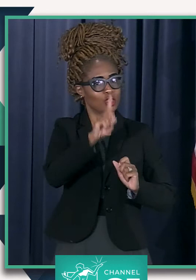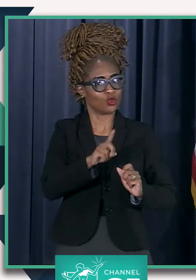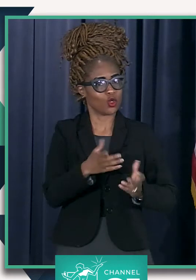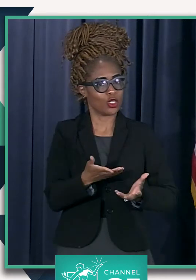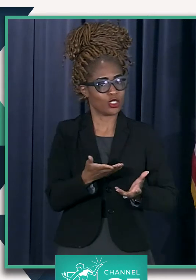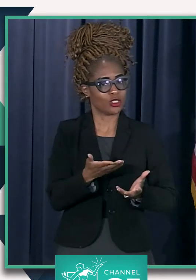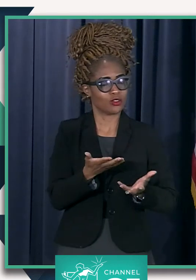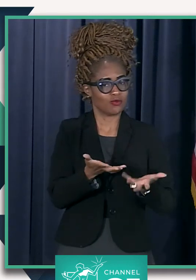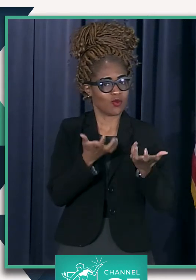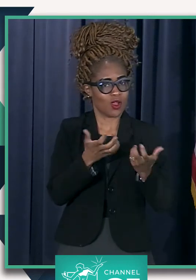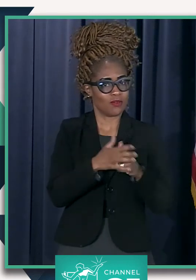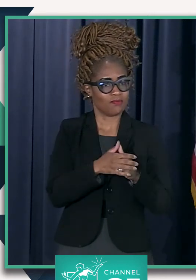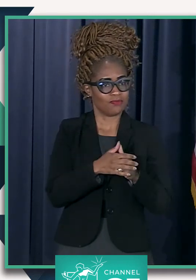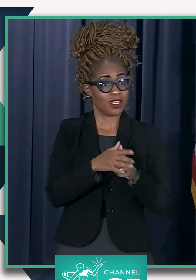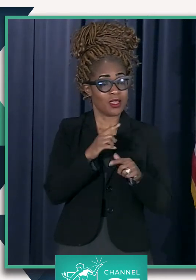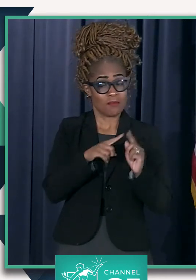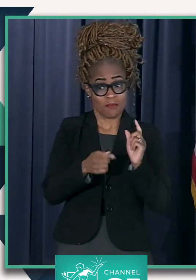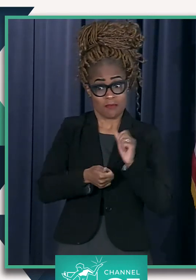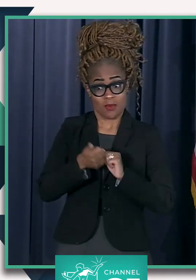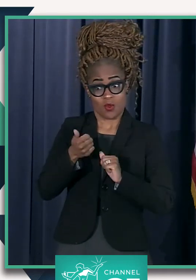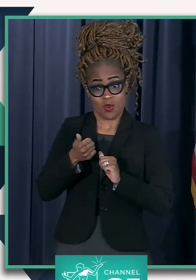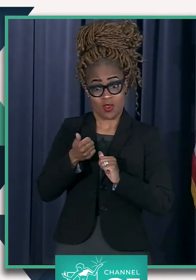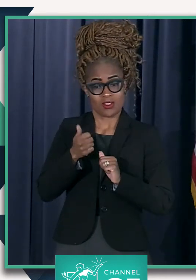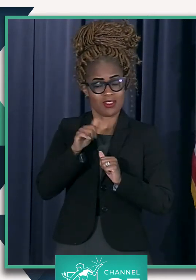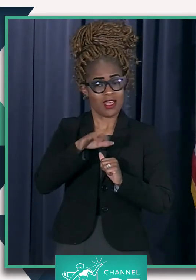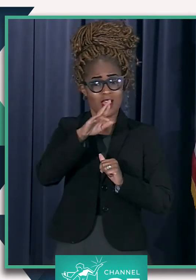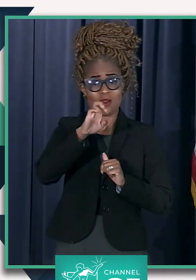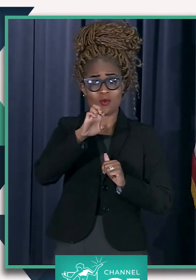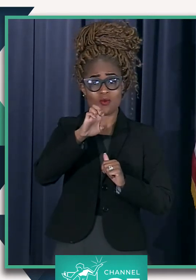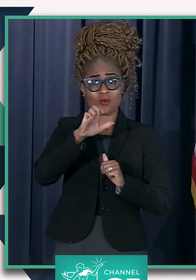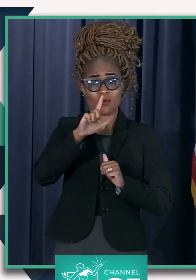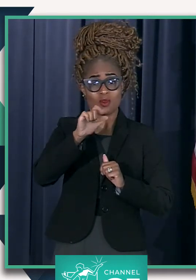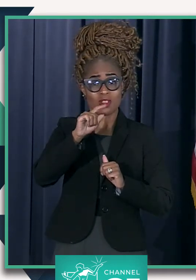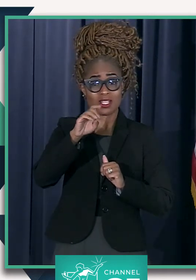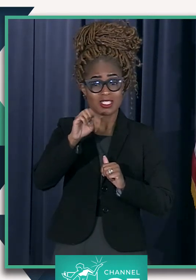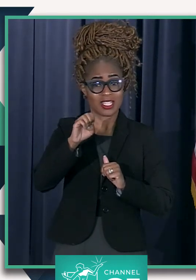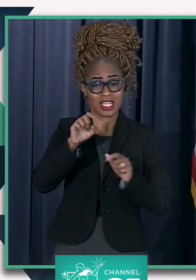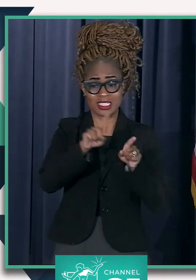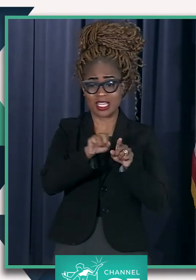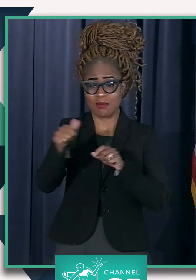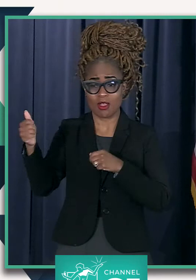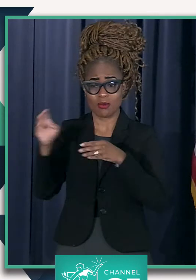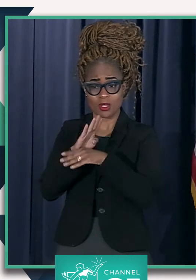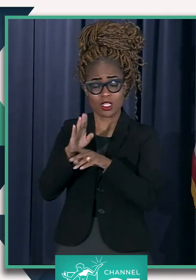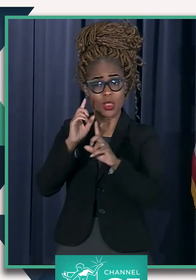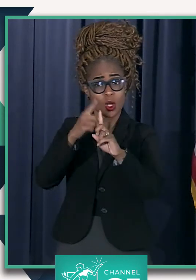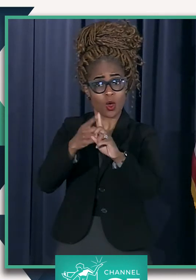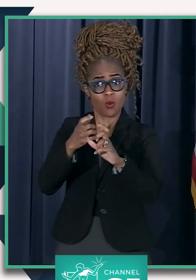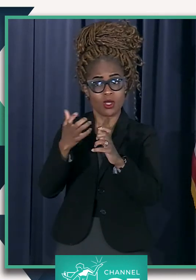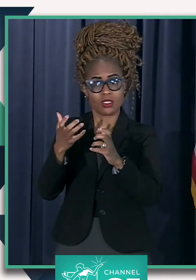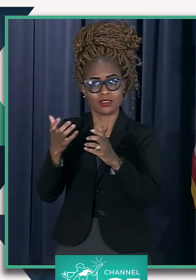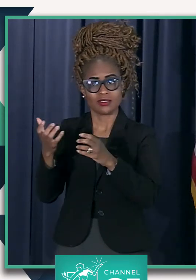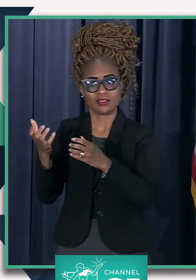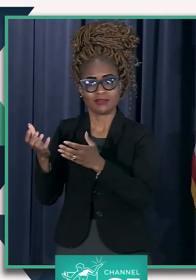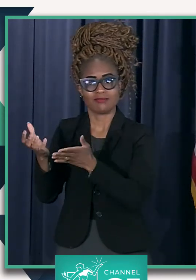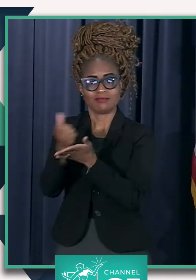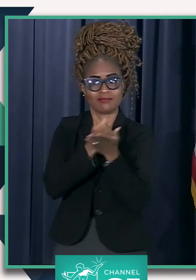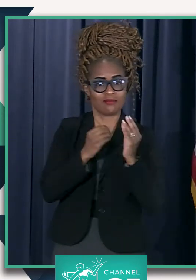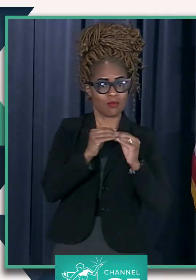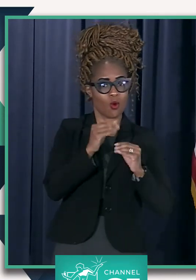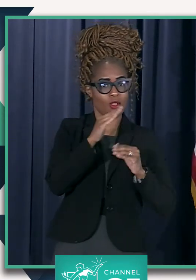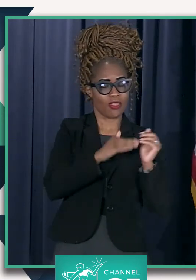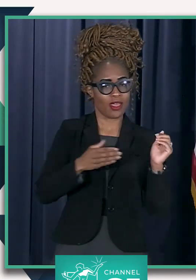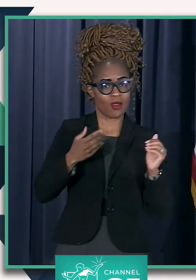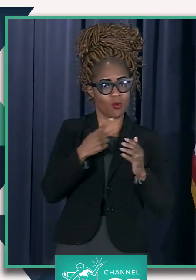catch. For the most part, real estate works like any other business, where the goal is to get more revenue than you have to spend. Except in